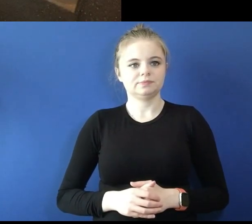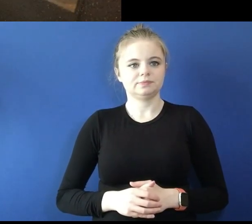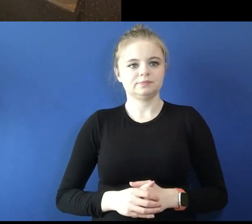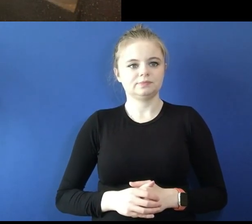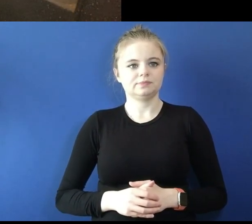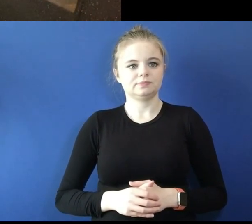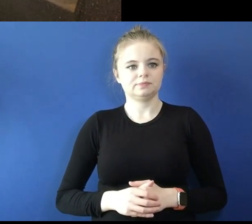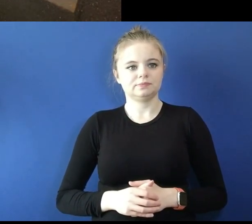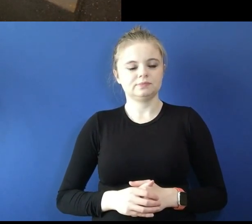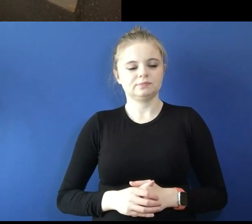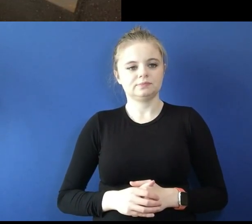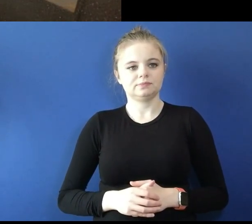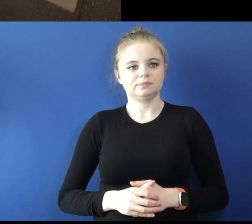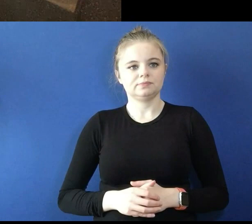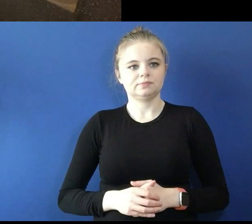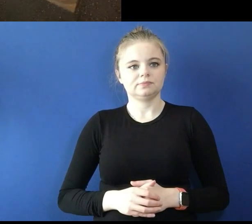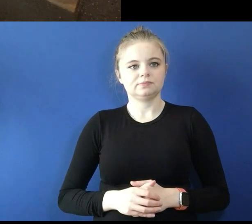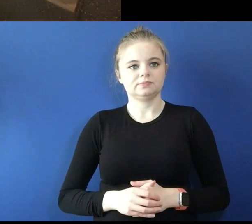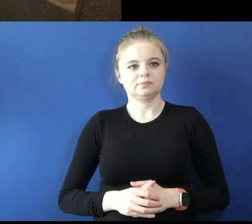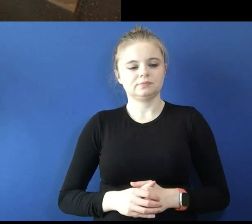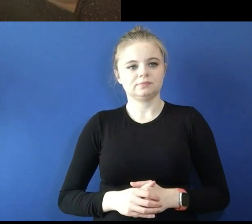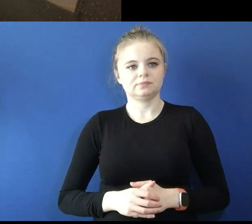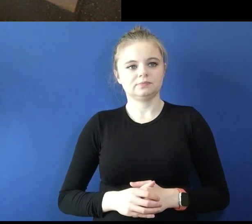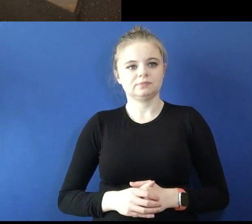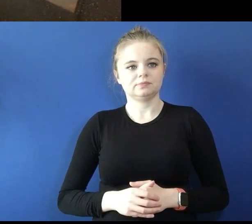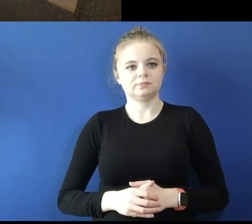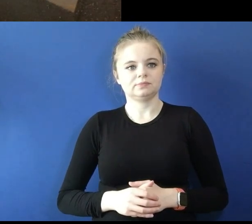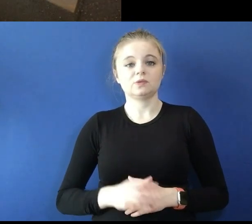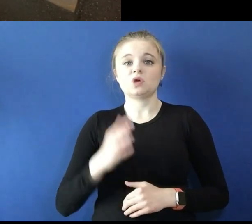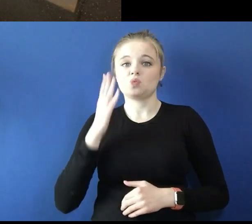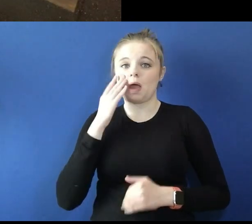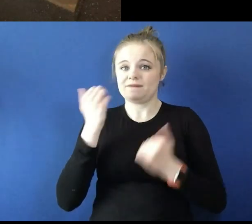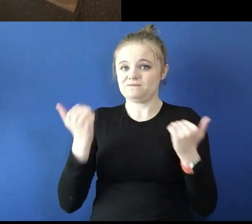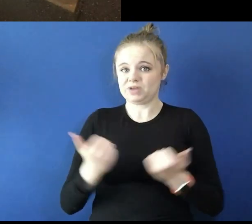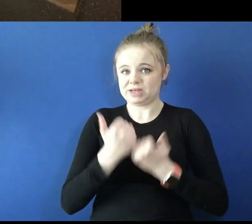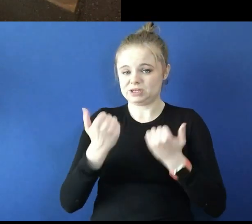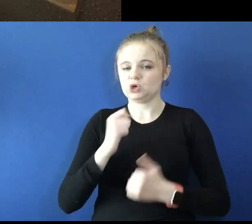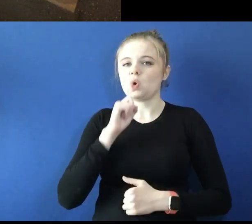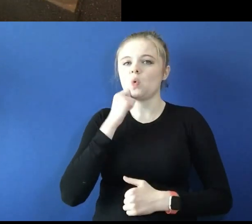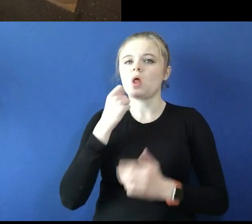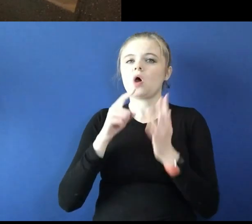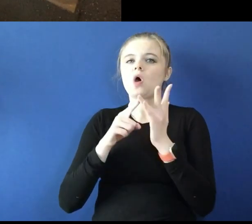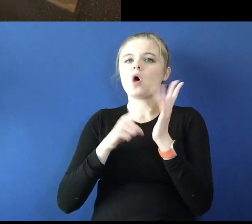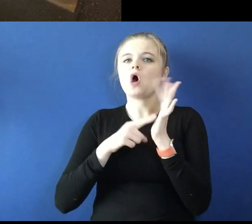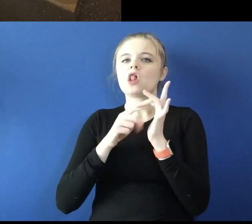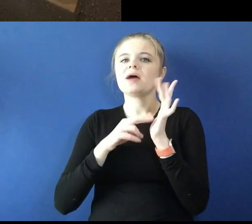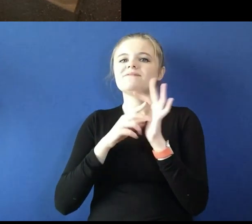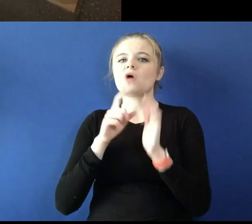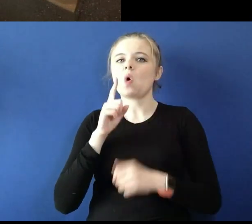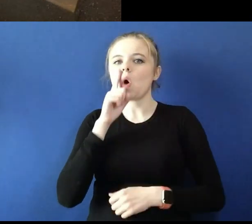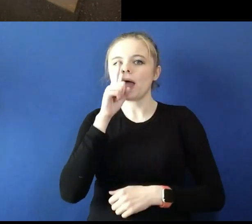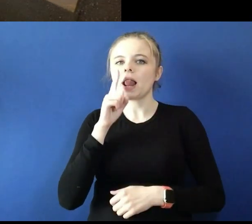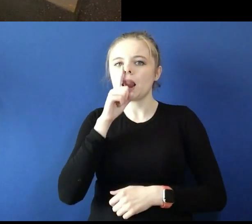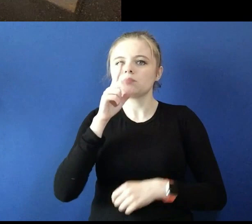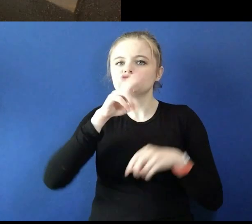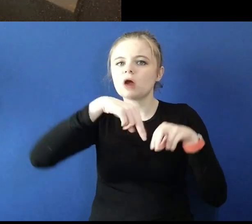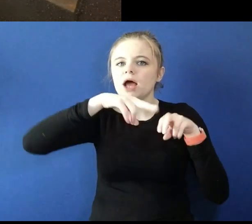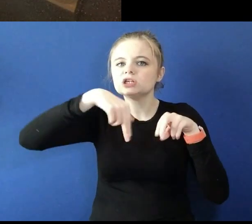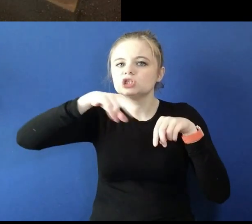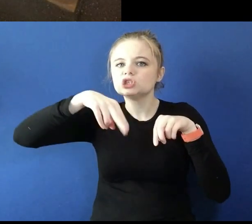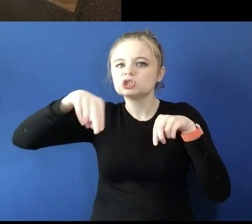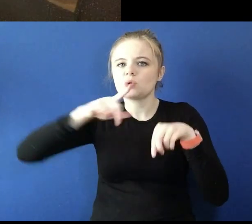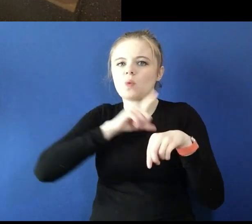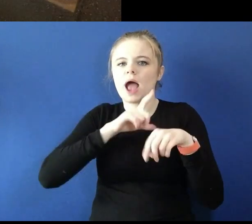casserole. And when you've done all of this, you're then going to brush it with olive oil just to give it a bit of colour when it's in the